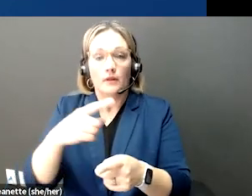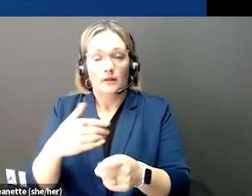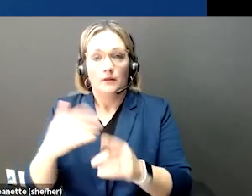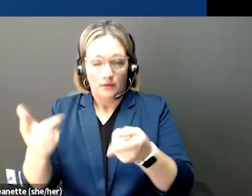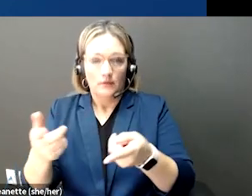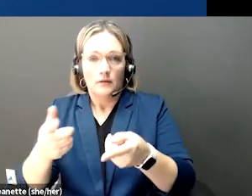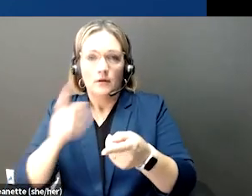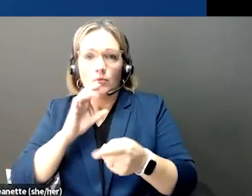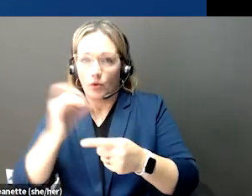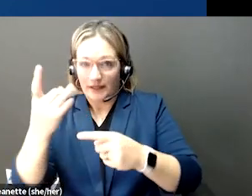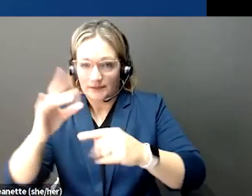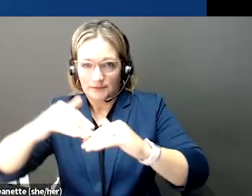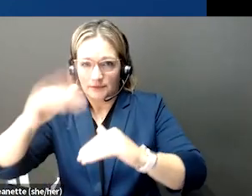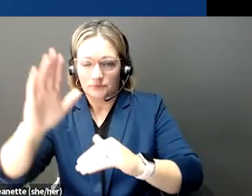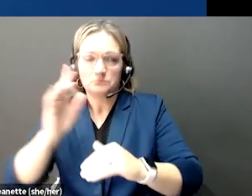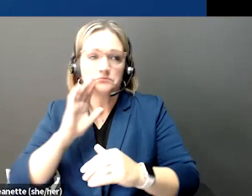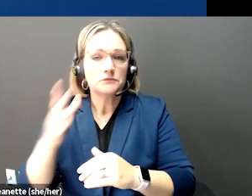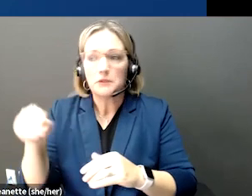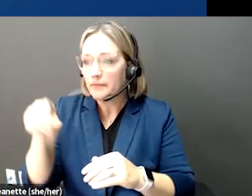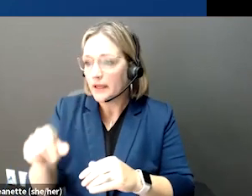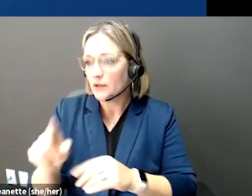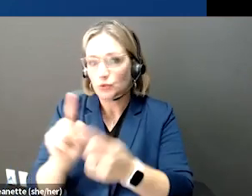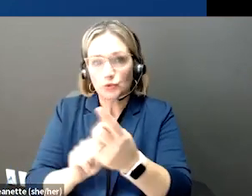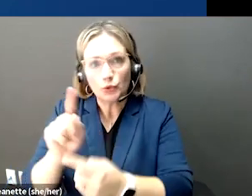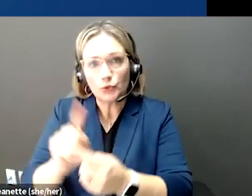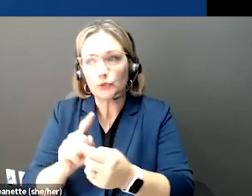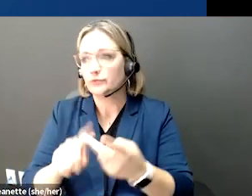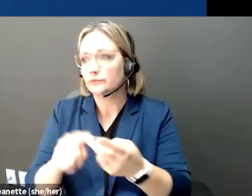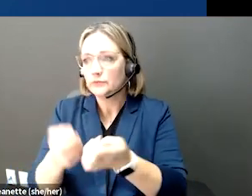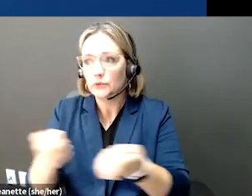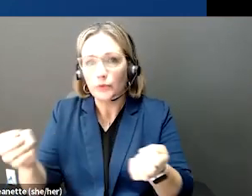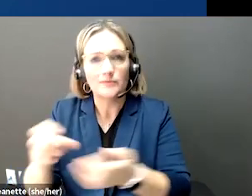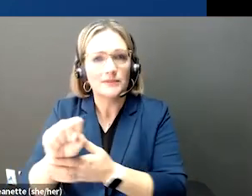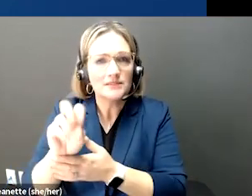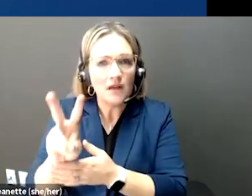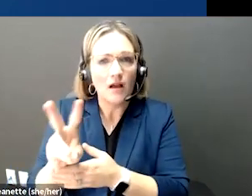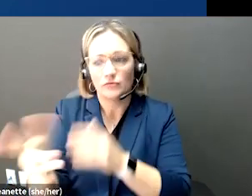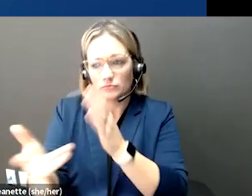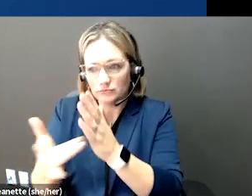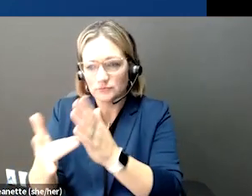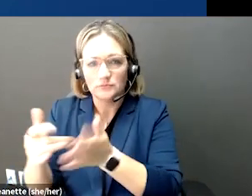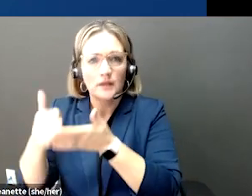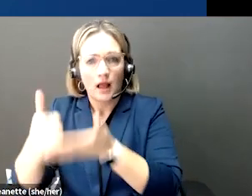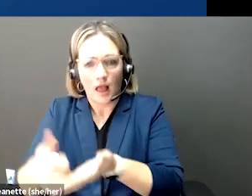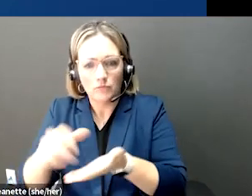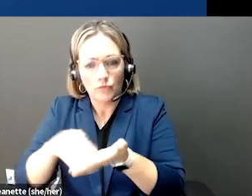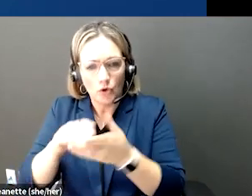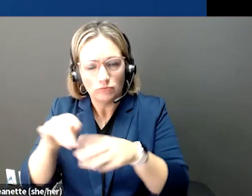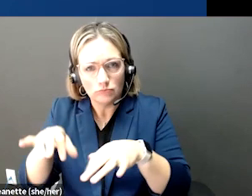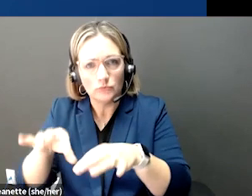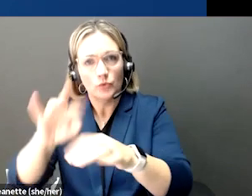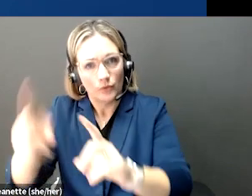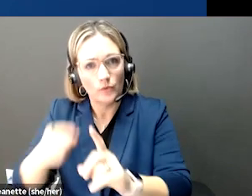over and above typical costs, such as tutoring, equipment, or software needed to facilitate learning, and will help them get their first